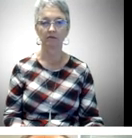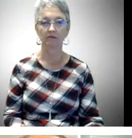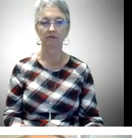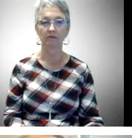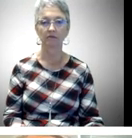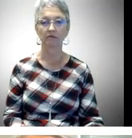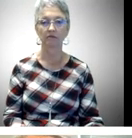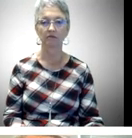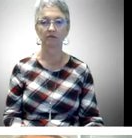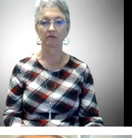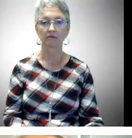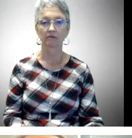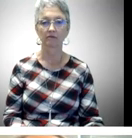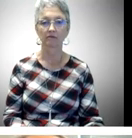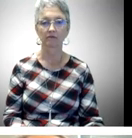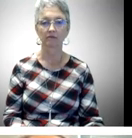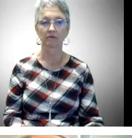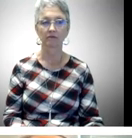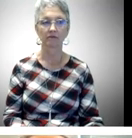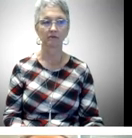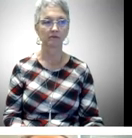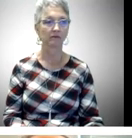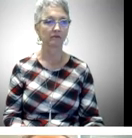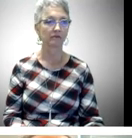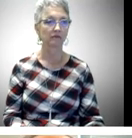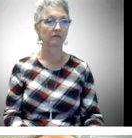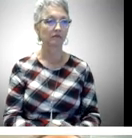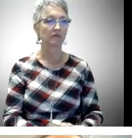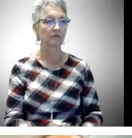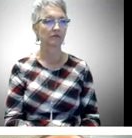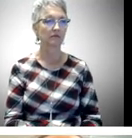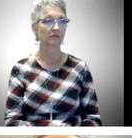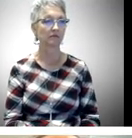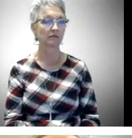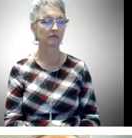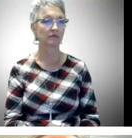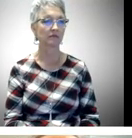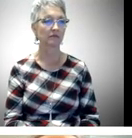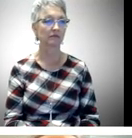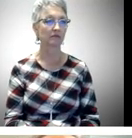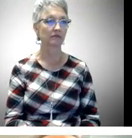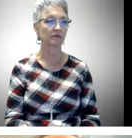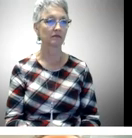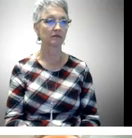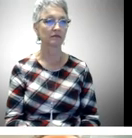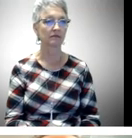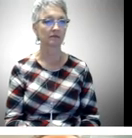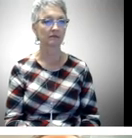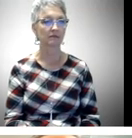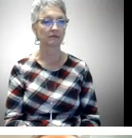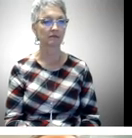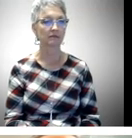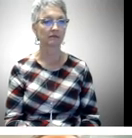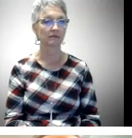can enter a supported decision-making agreement? And it was sort of interesting when we were working on the legislation is that,